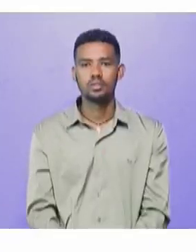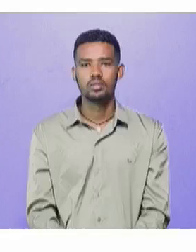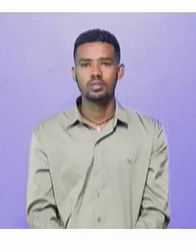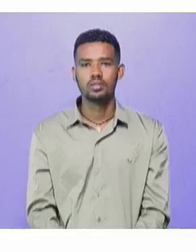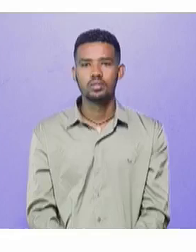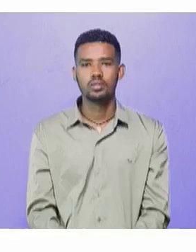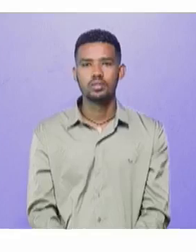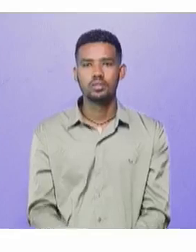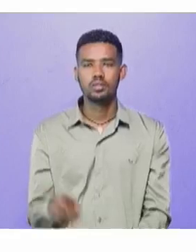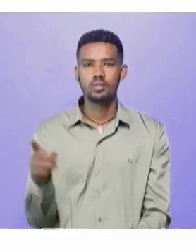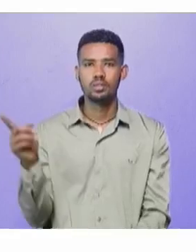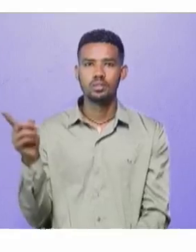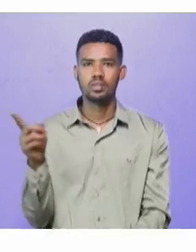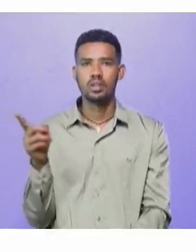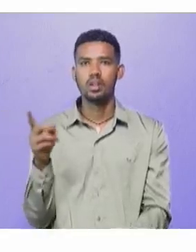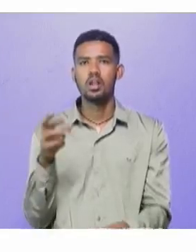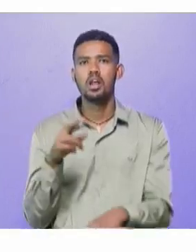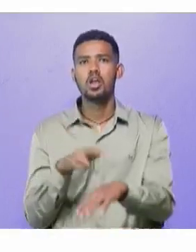Regular form.